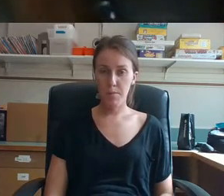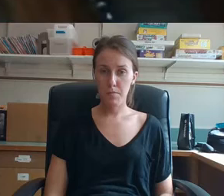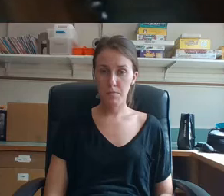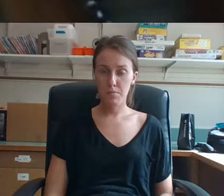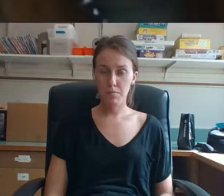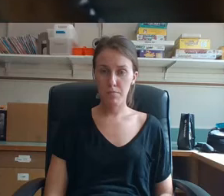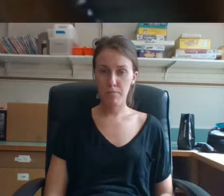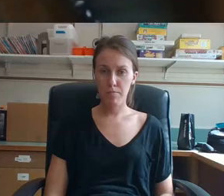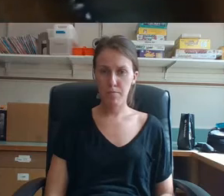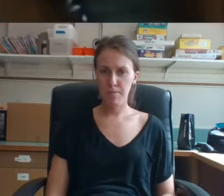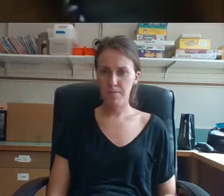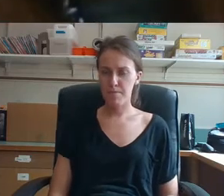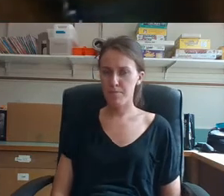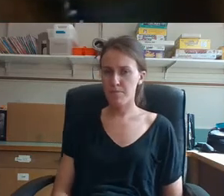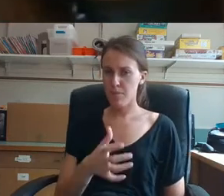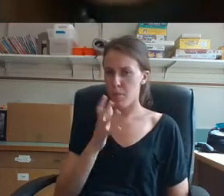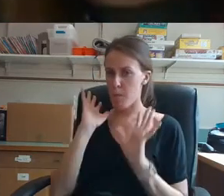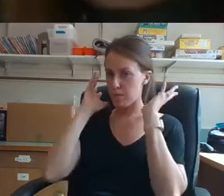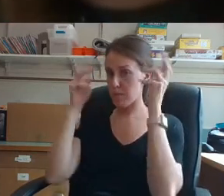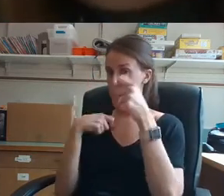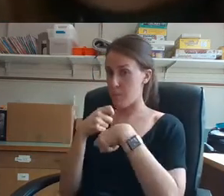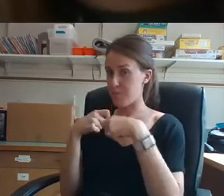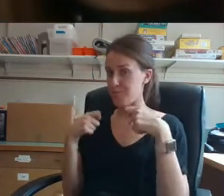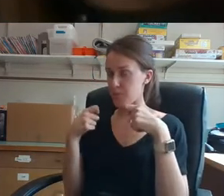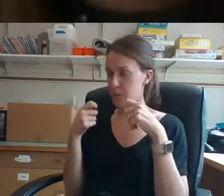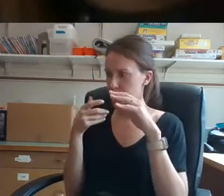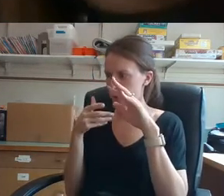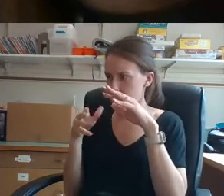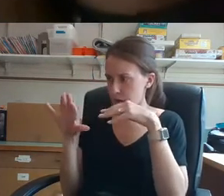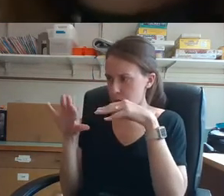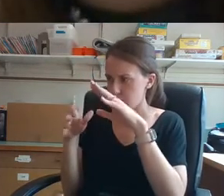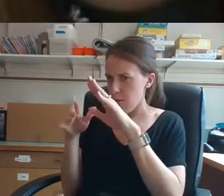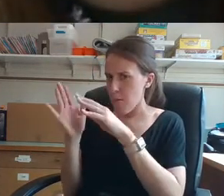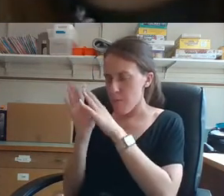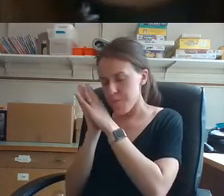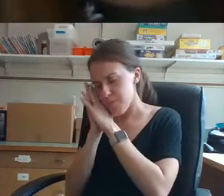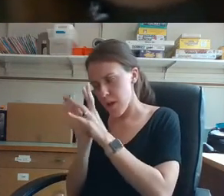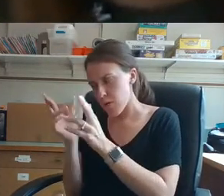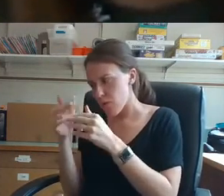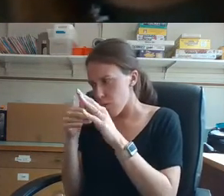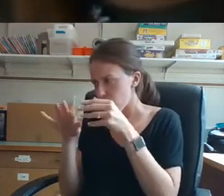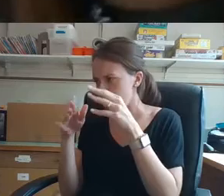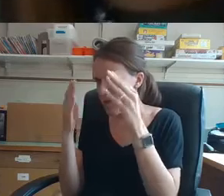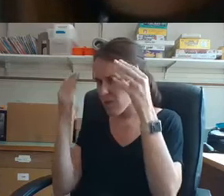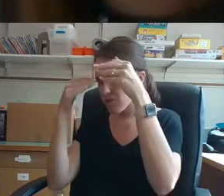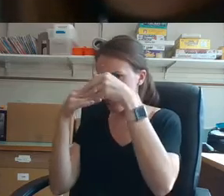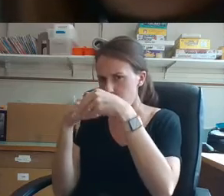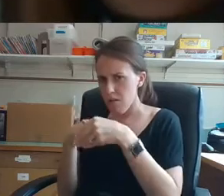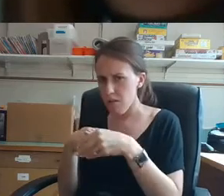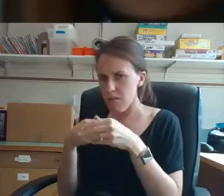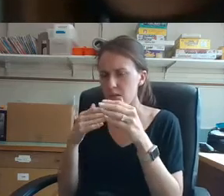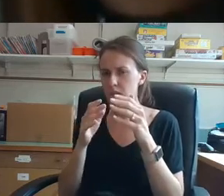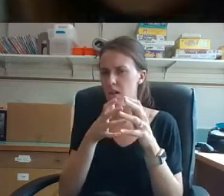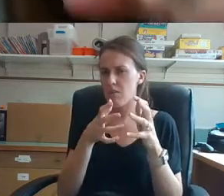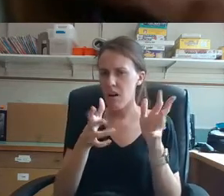Red Riding Hood whispered or followed the voice into the bedroom. The curtains were closed. It was very dark. Grandmother was wearing her nightcap